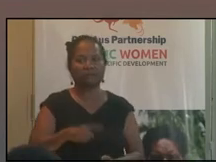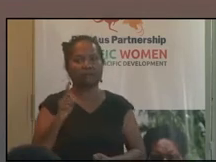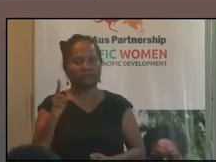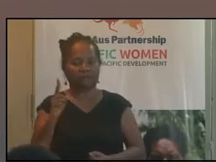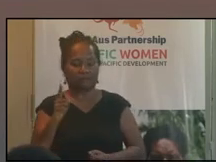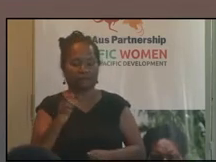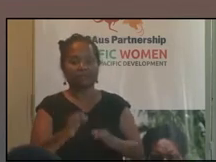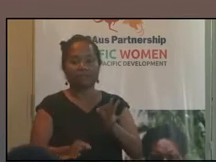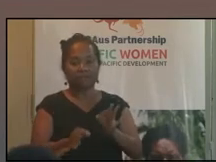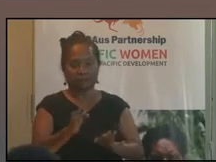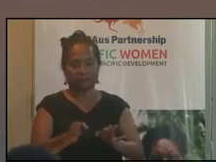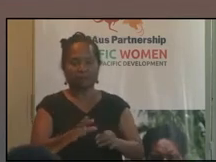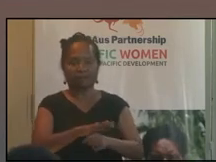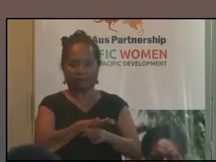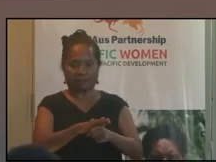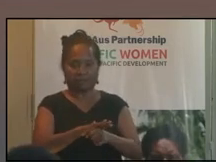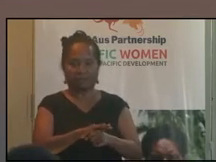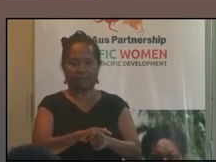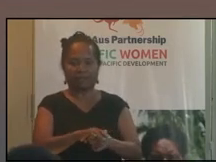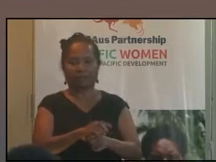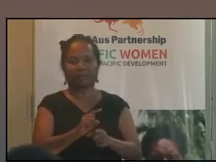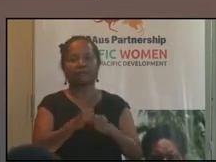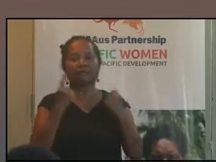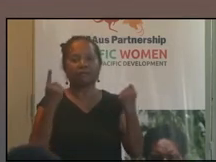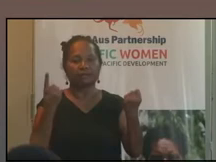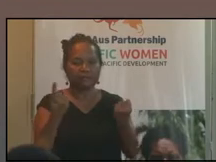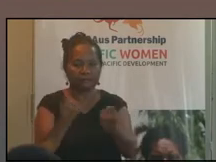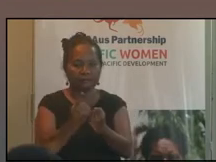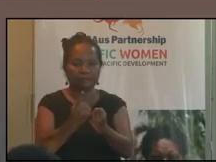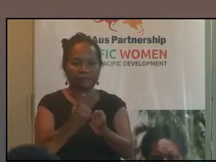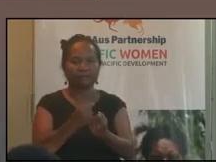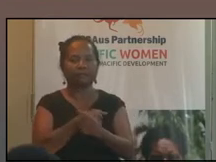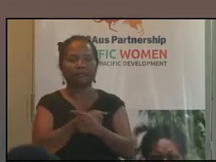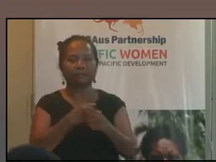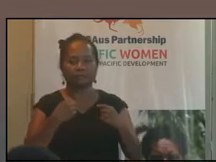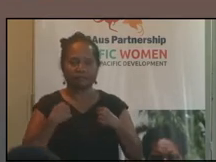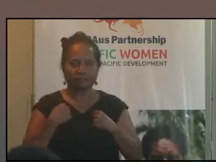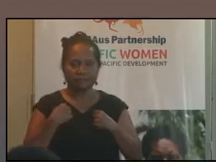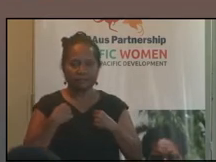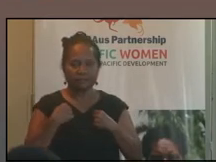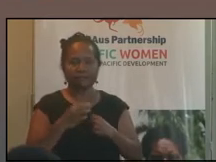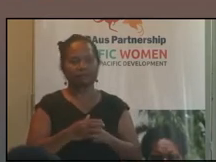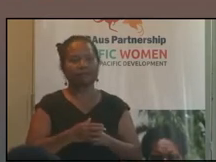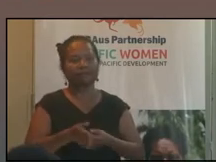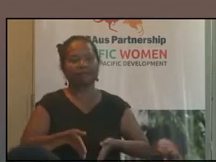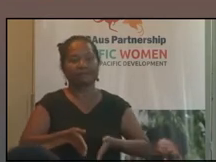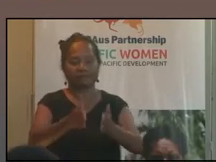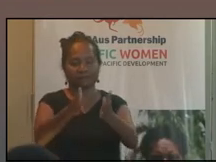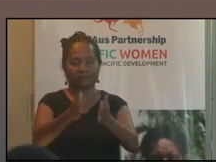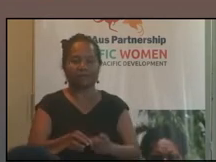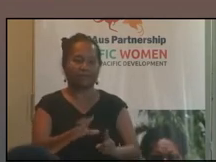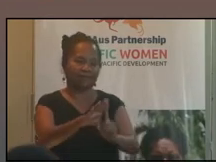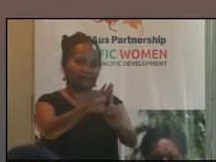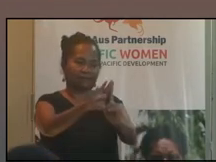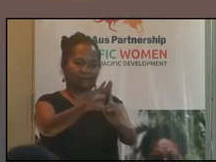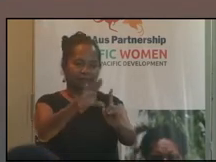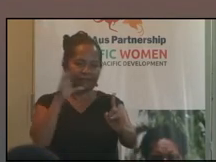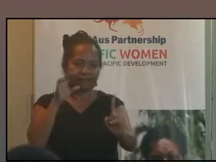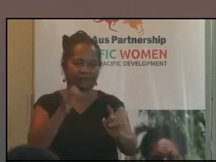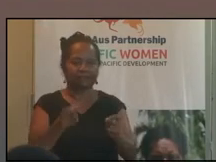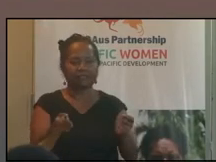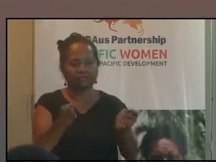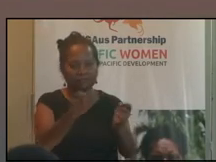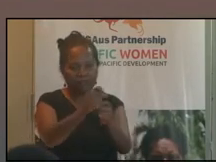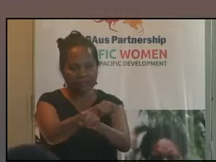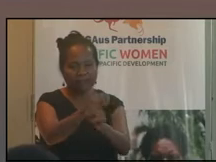is confirmed and we get things done. We're already in the process of developing the draft amendments to the constitution